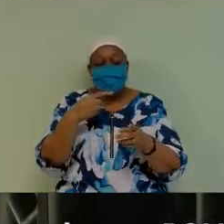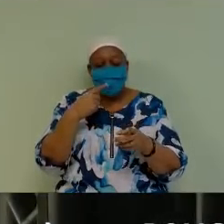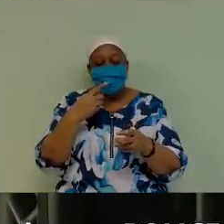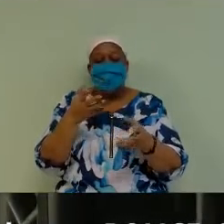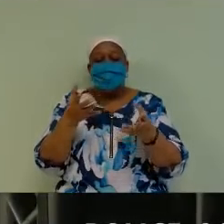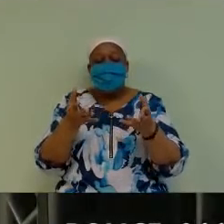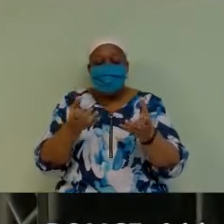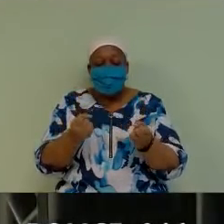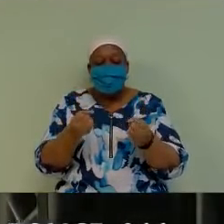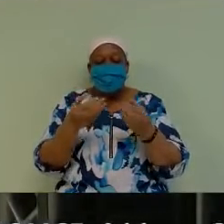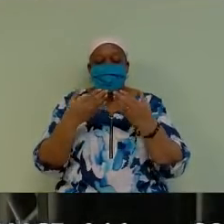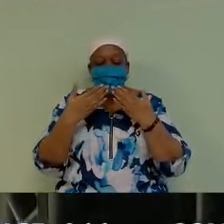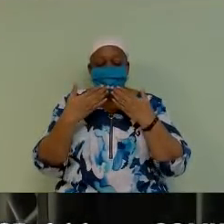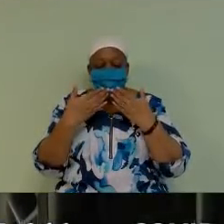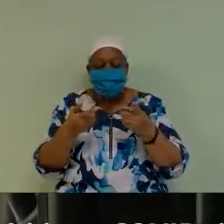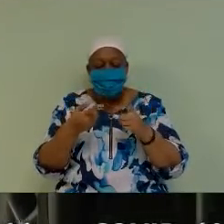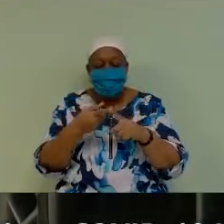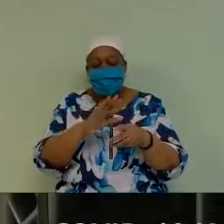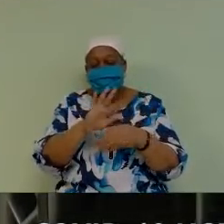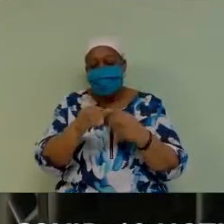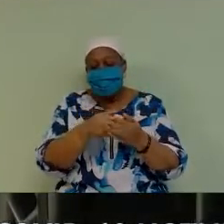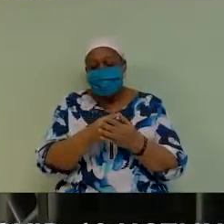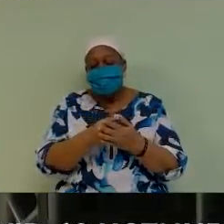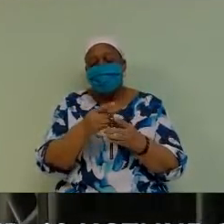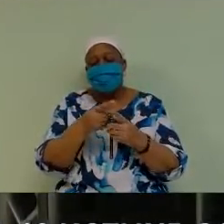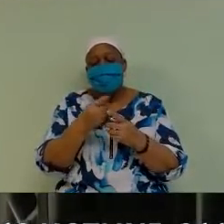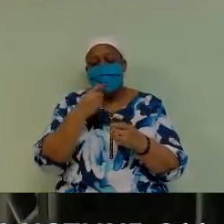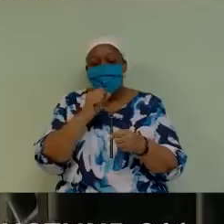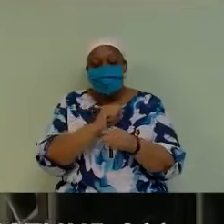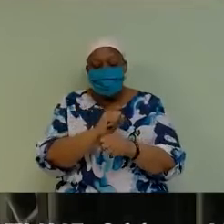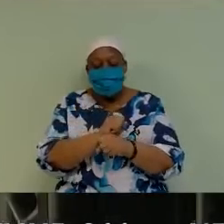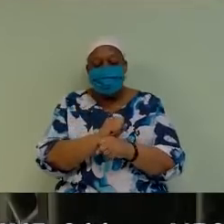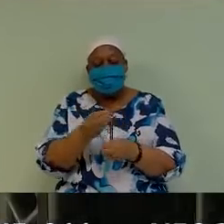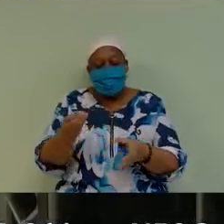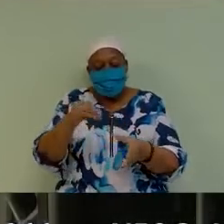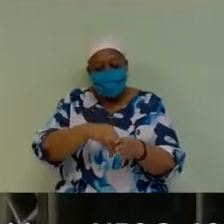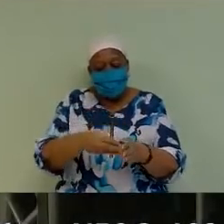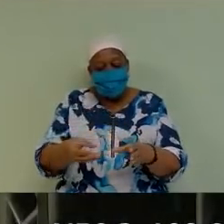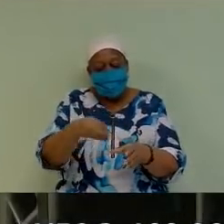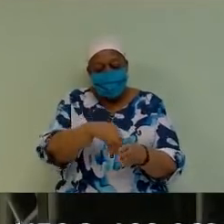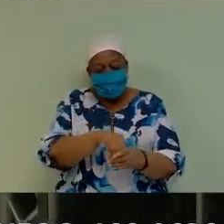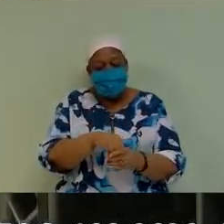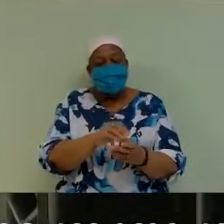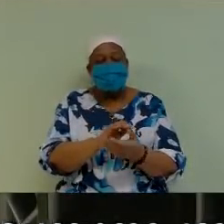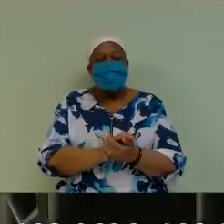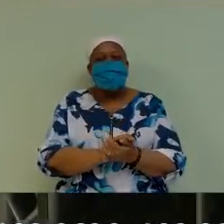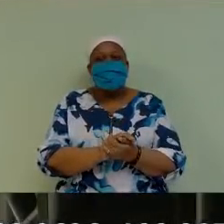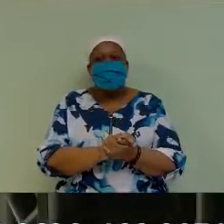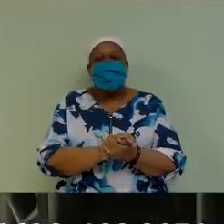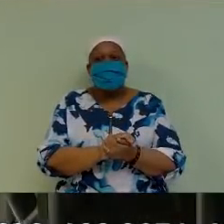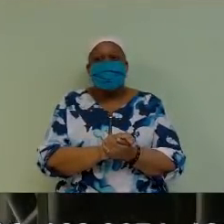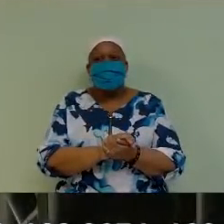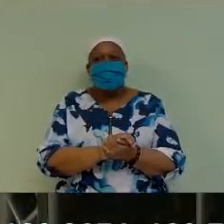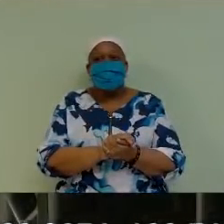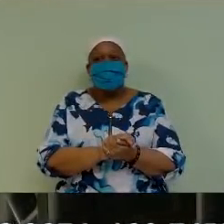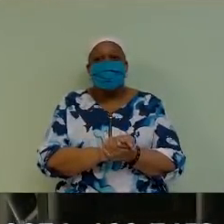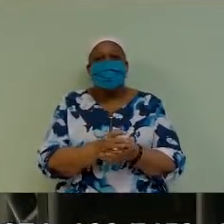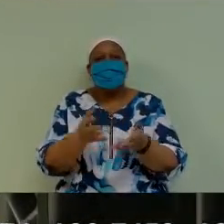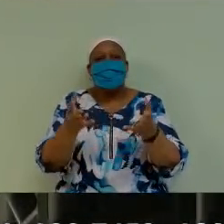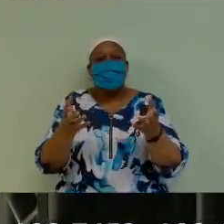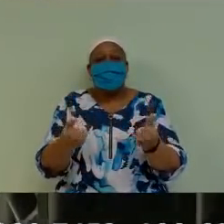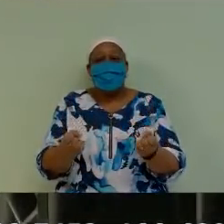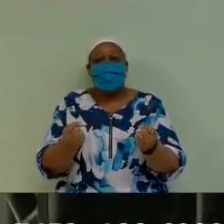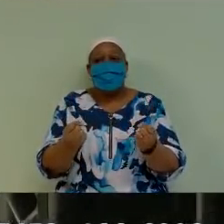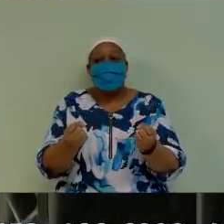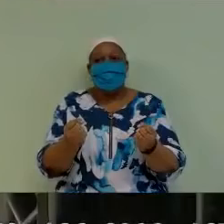to our various courtesy clerks, I decided to give a gift voucher, a gift certificate to every